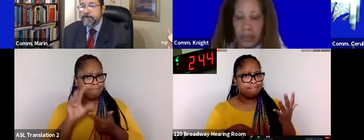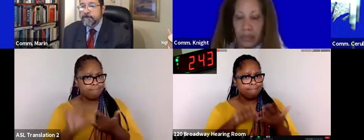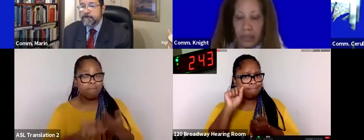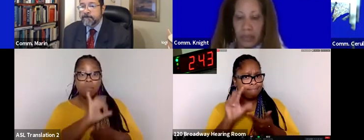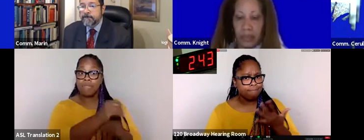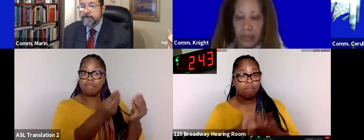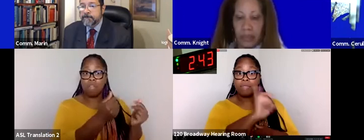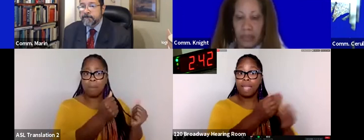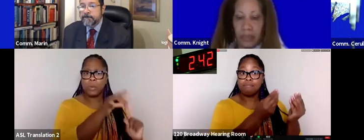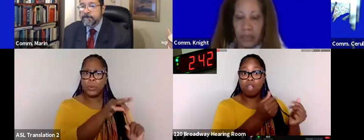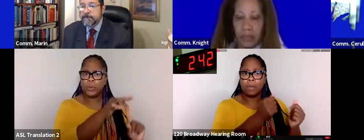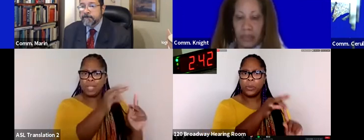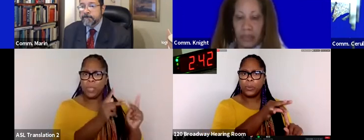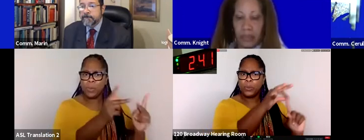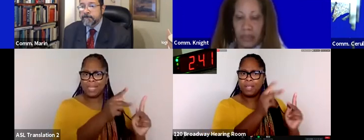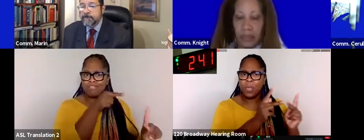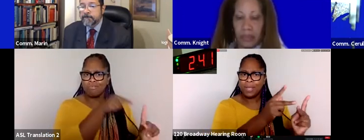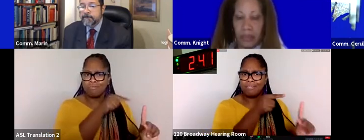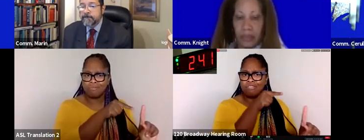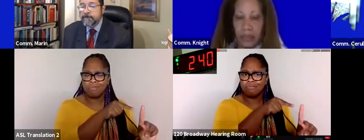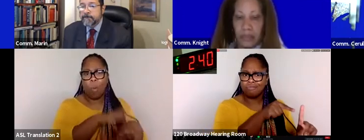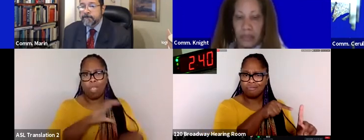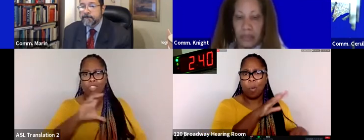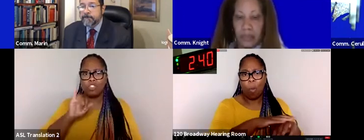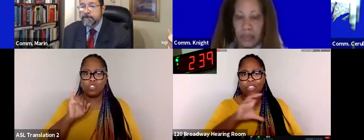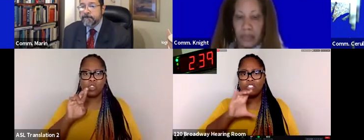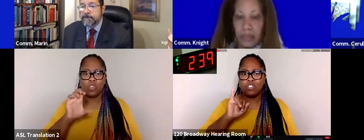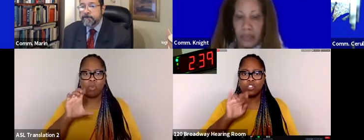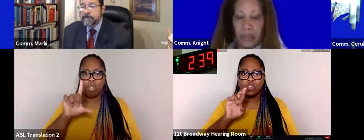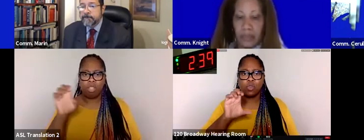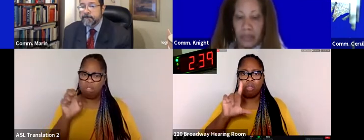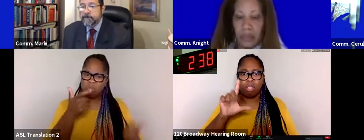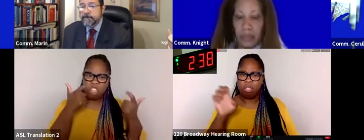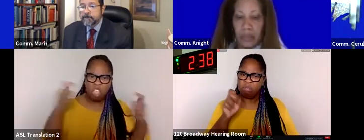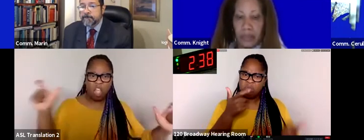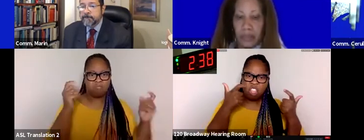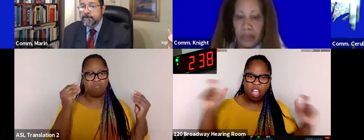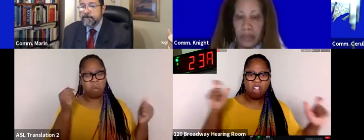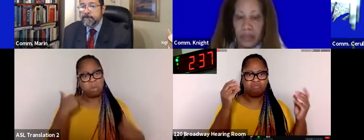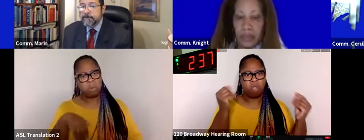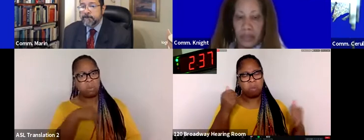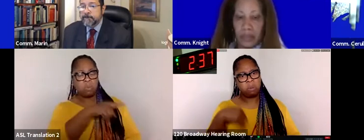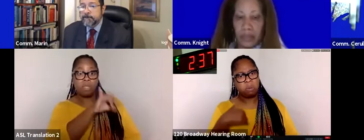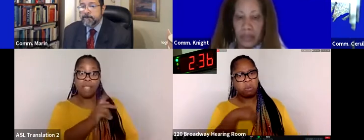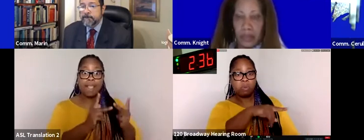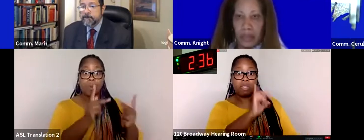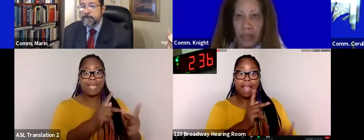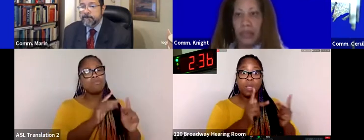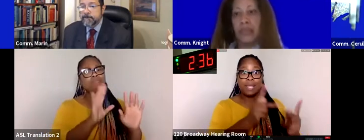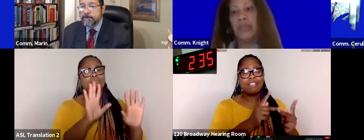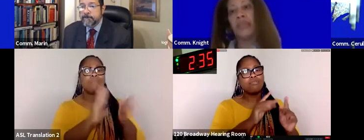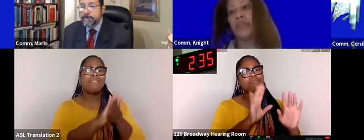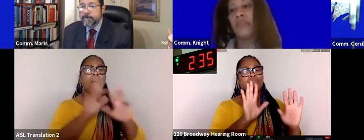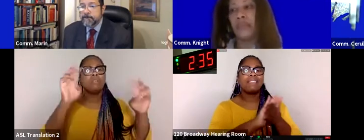in a unique location being on the circle. It is a large property. It's a location that makes it a gateway to the